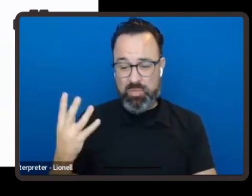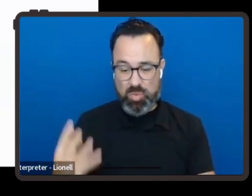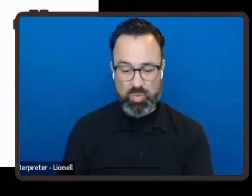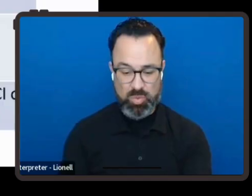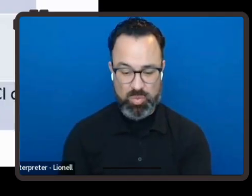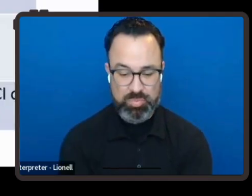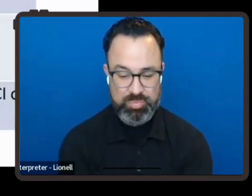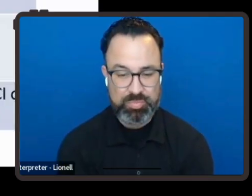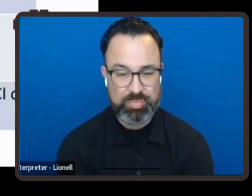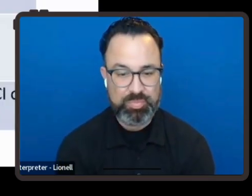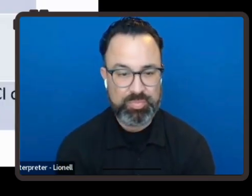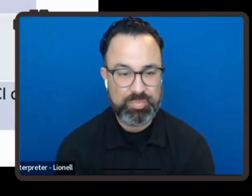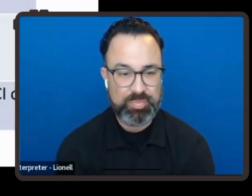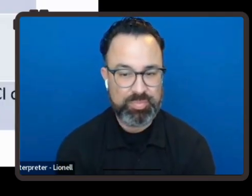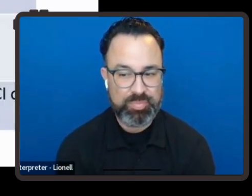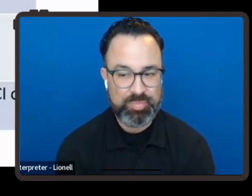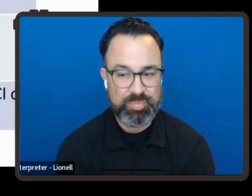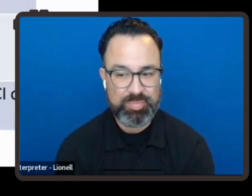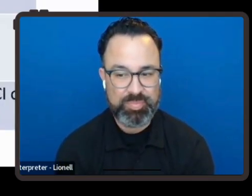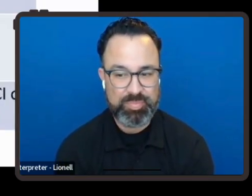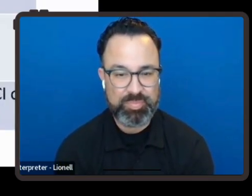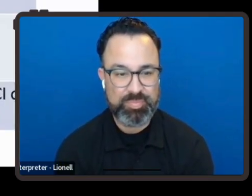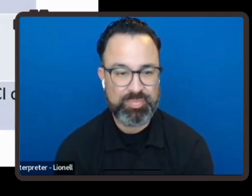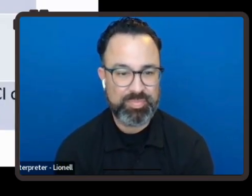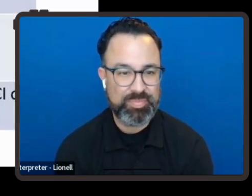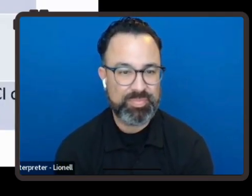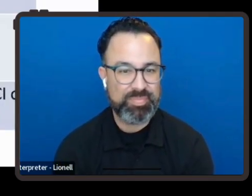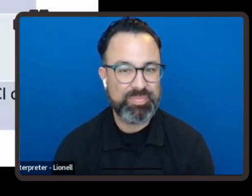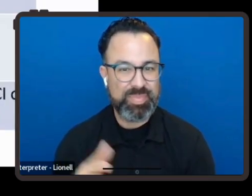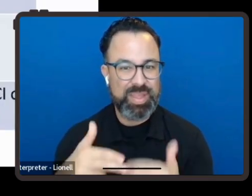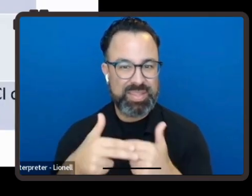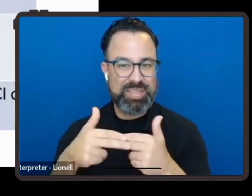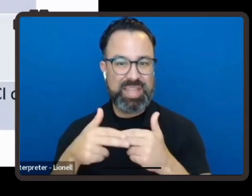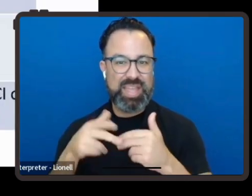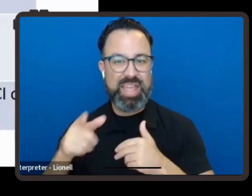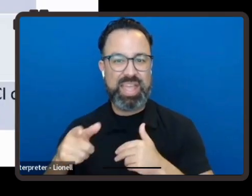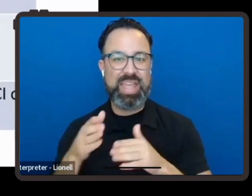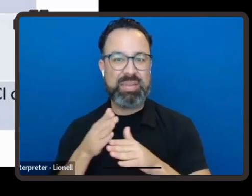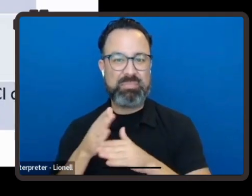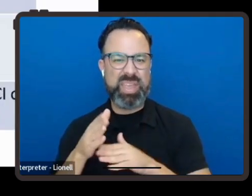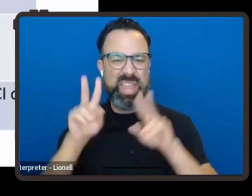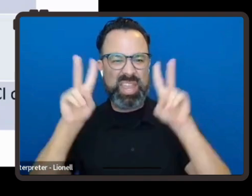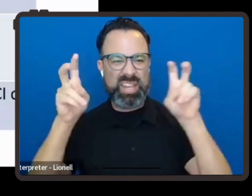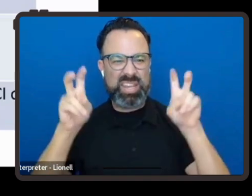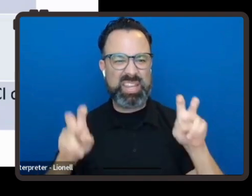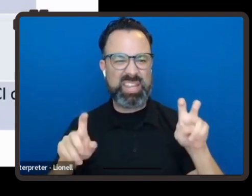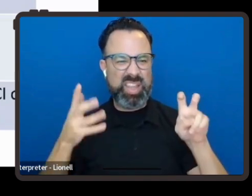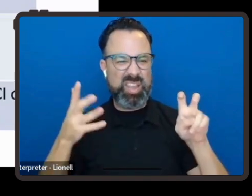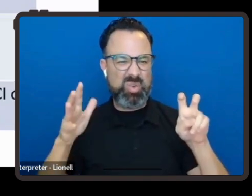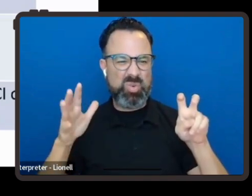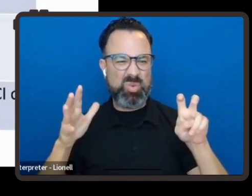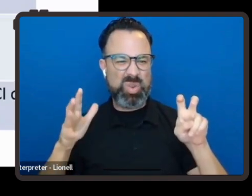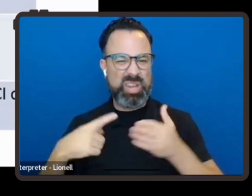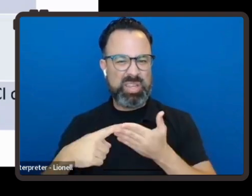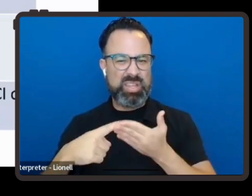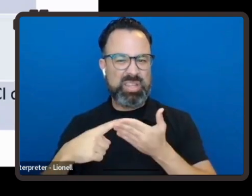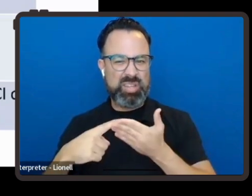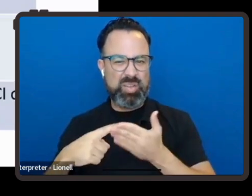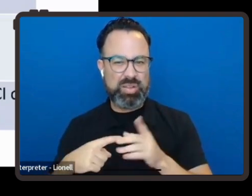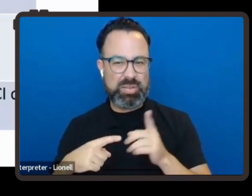And the next slide just summarizes the main issues I've already talked about.